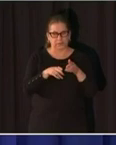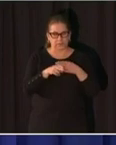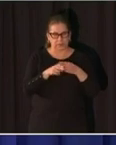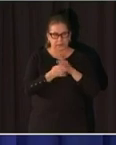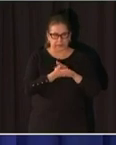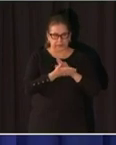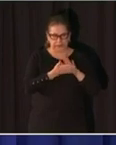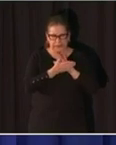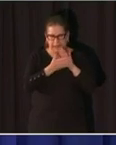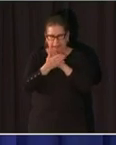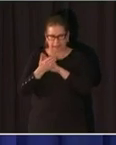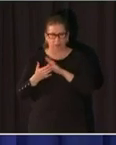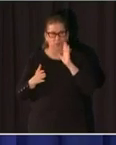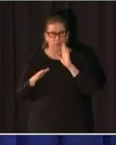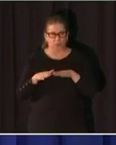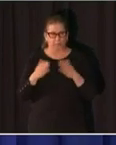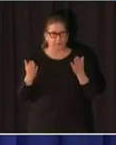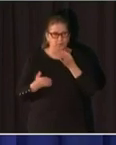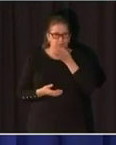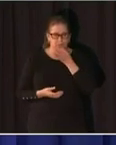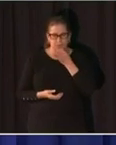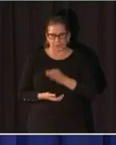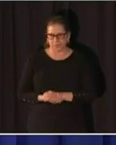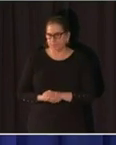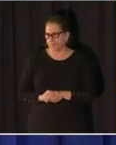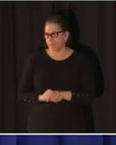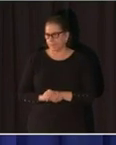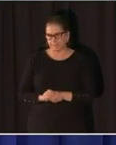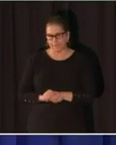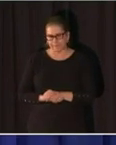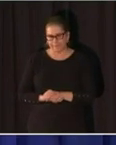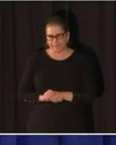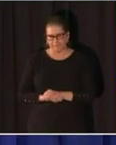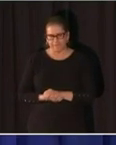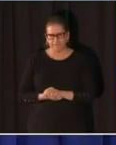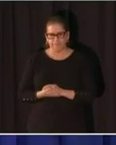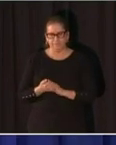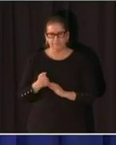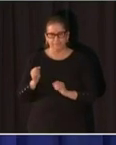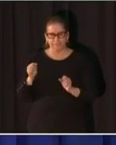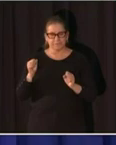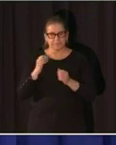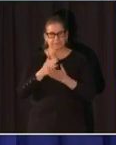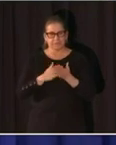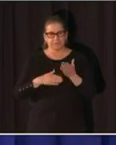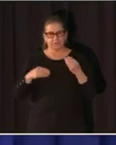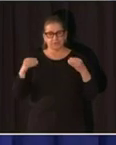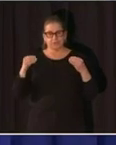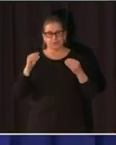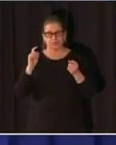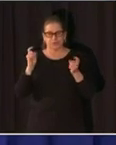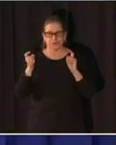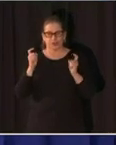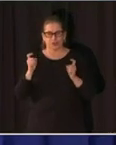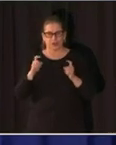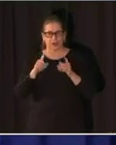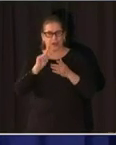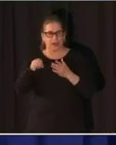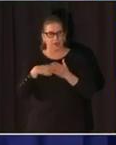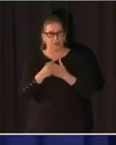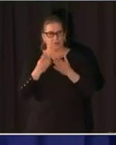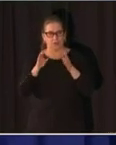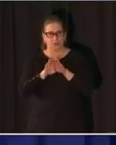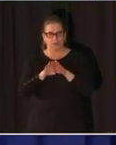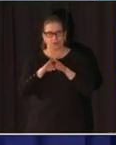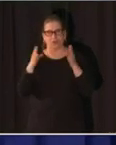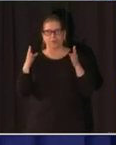but I think a number of the stores have modified their hours to accommodate more robust